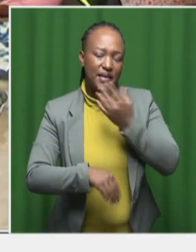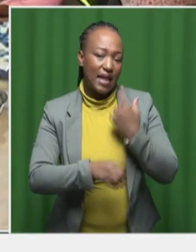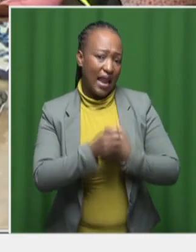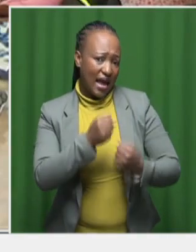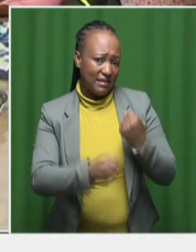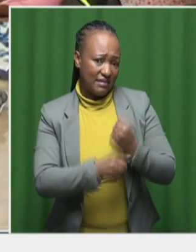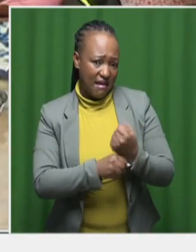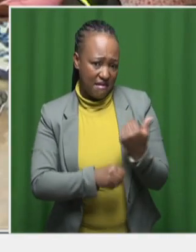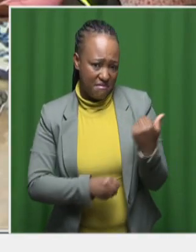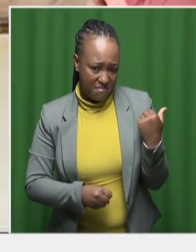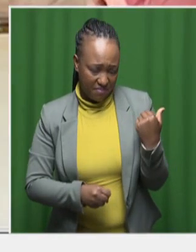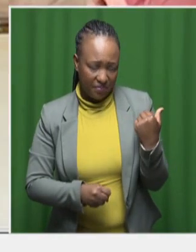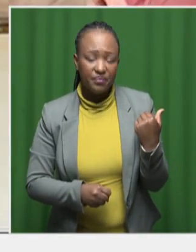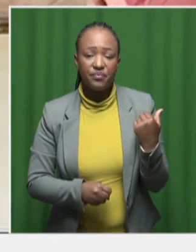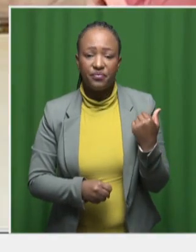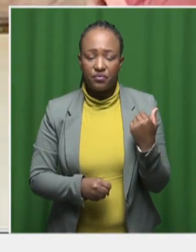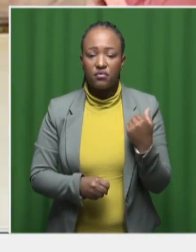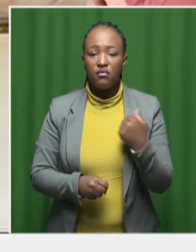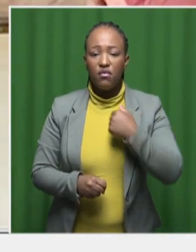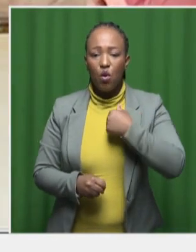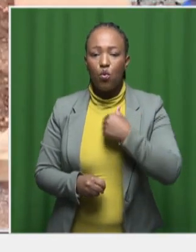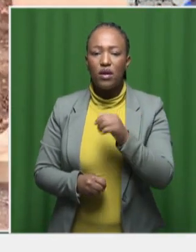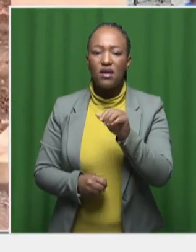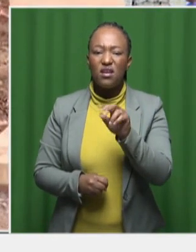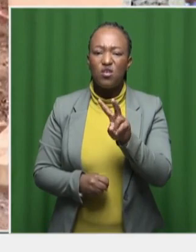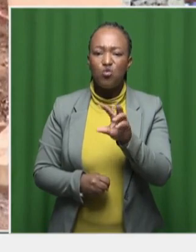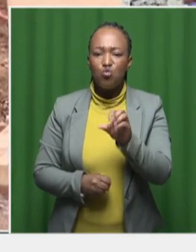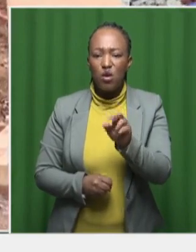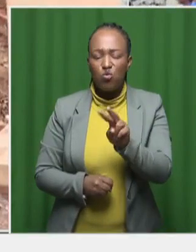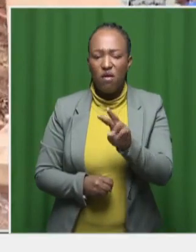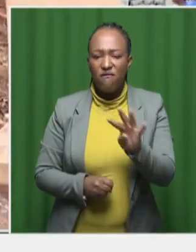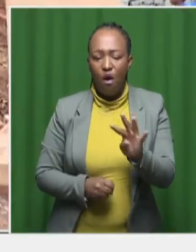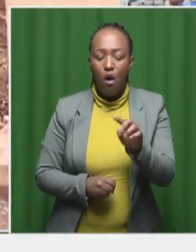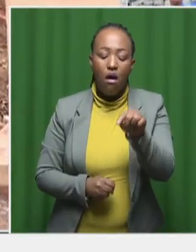is that by end of 2024, we'll be